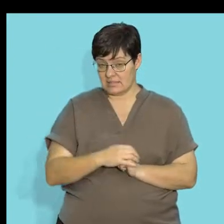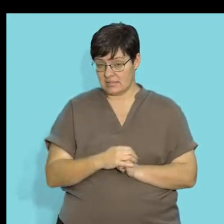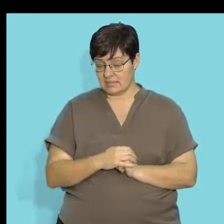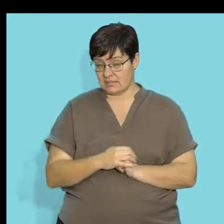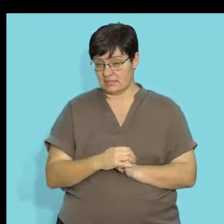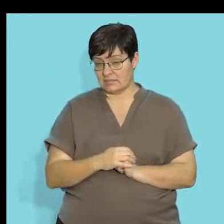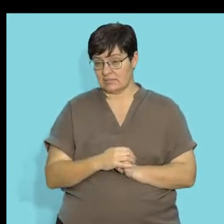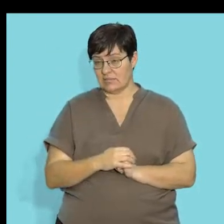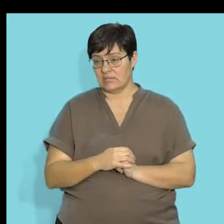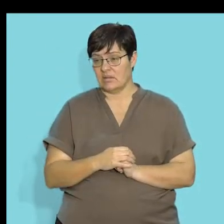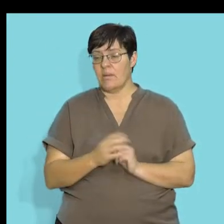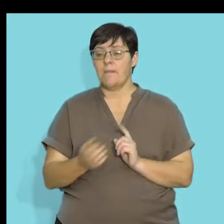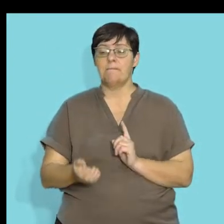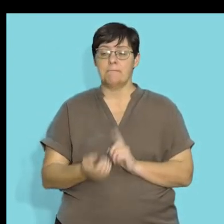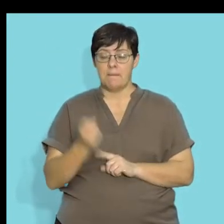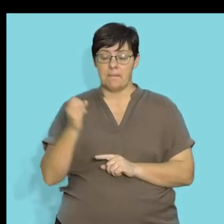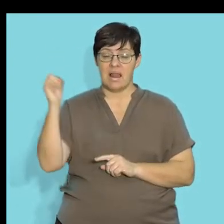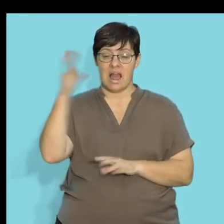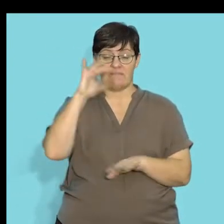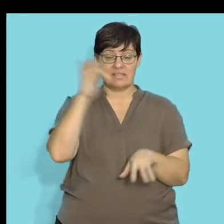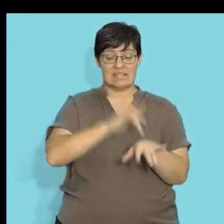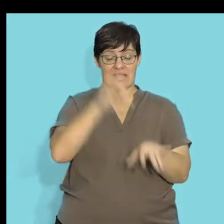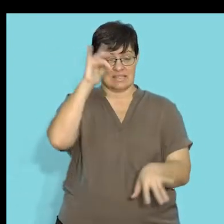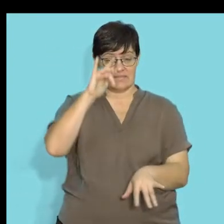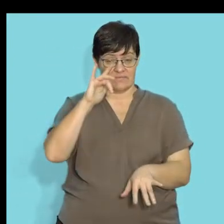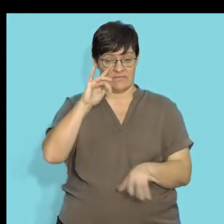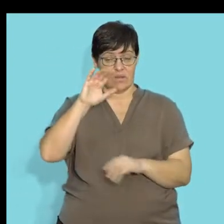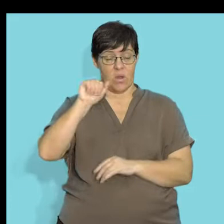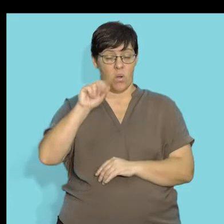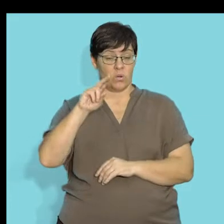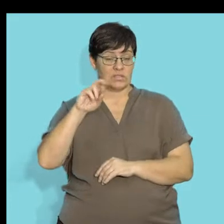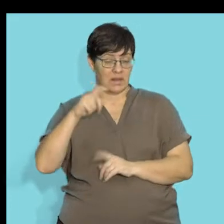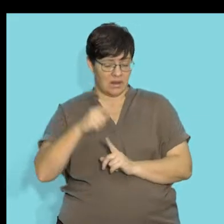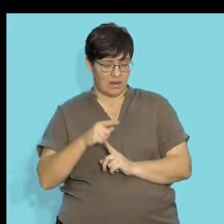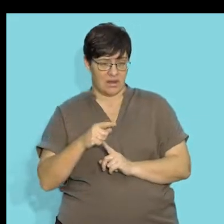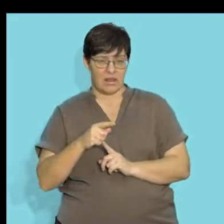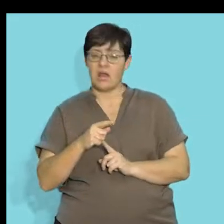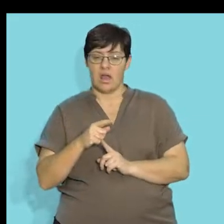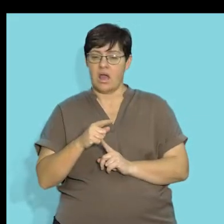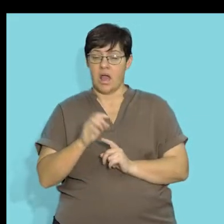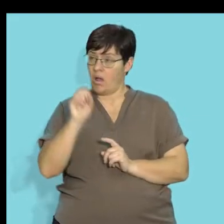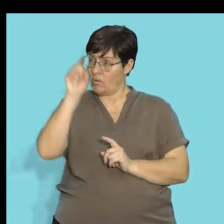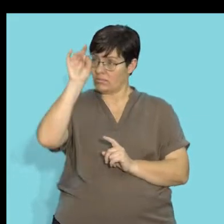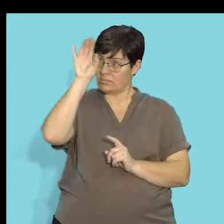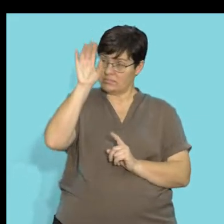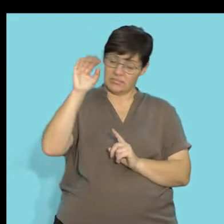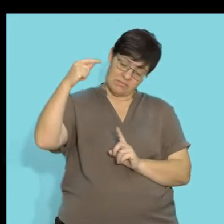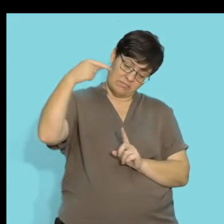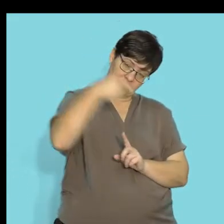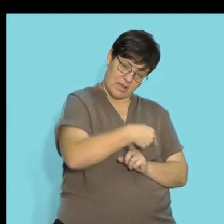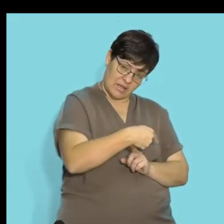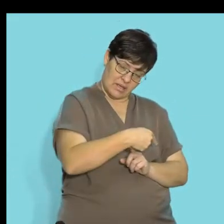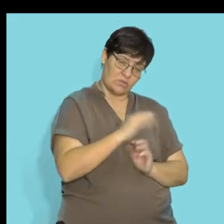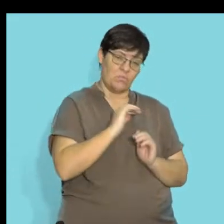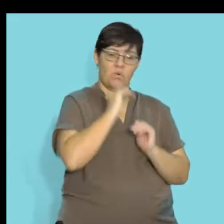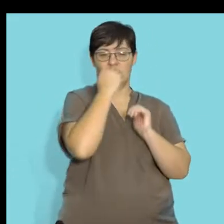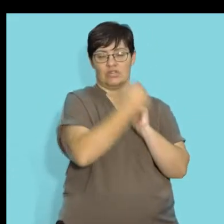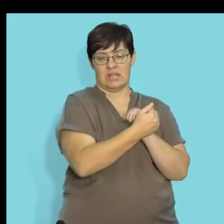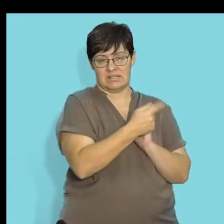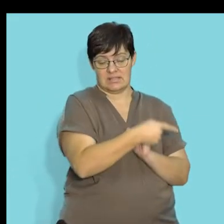one direction, we find that the light-sensitive auxins move away from that light towards the shaded side.